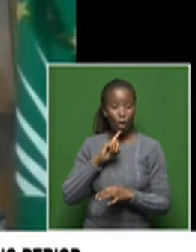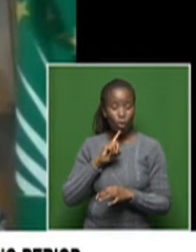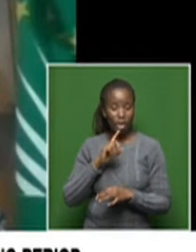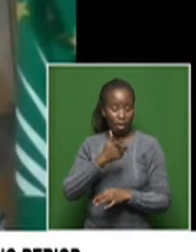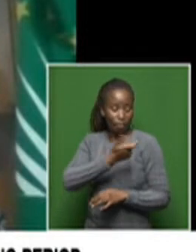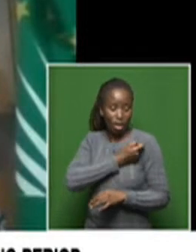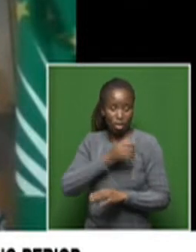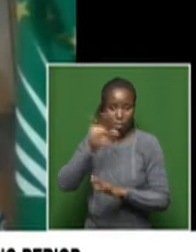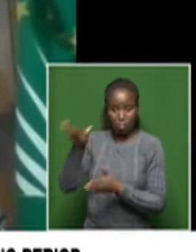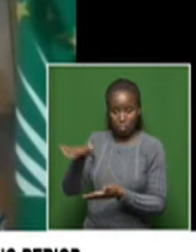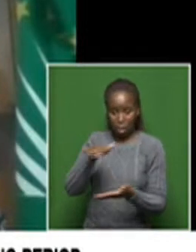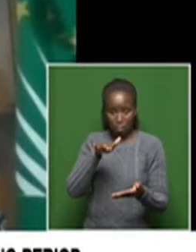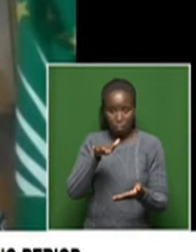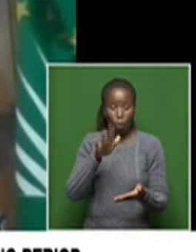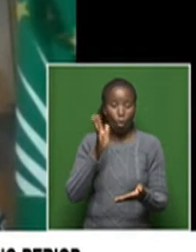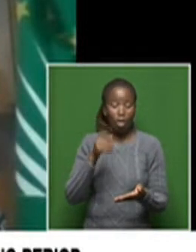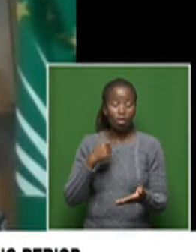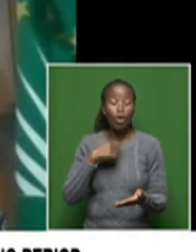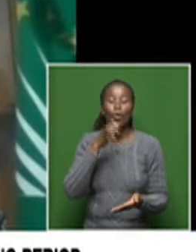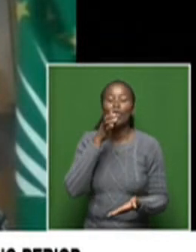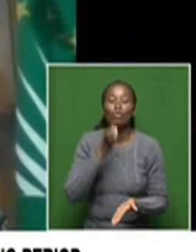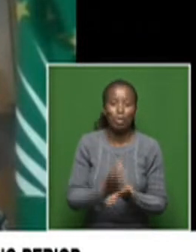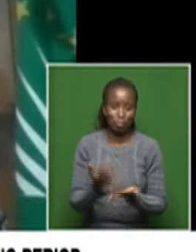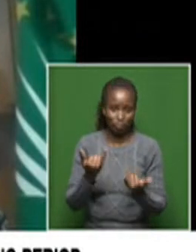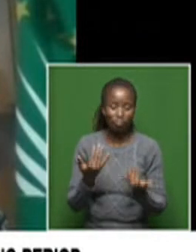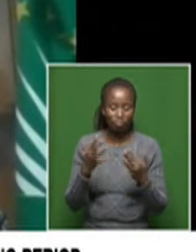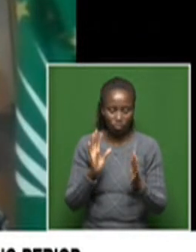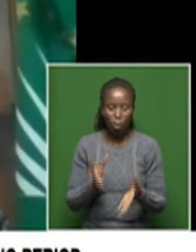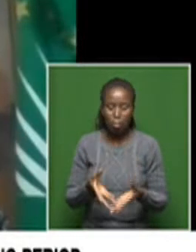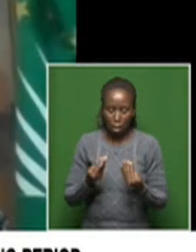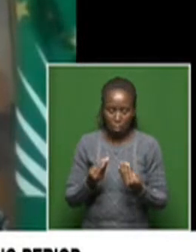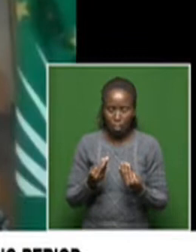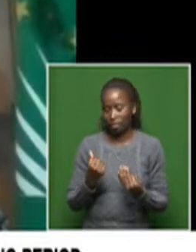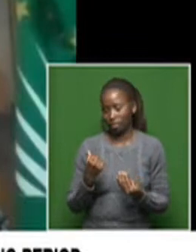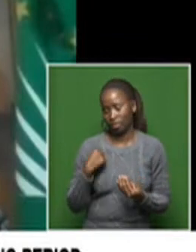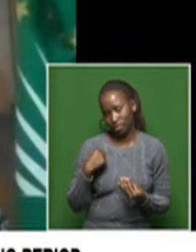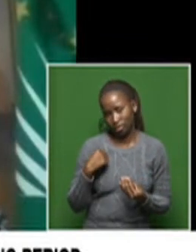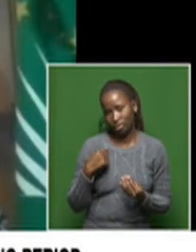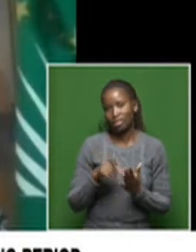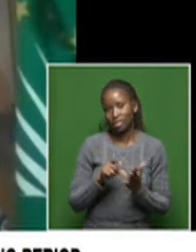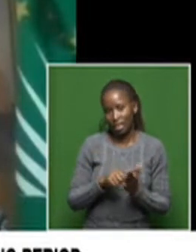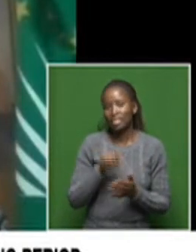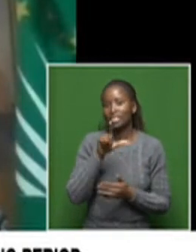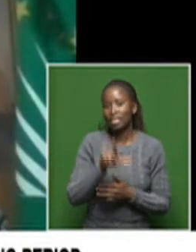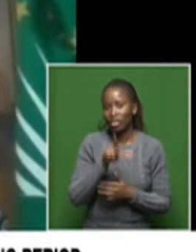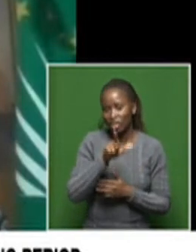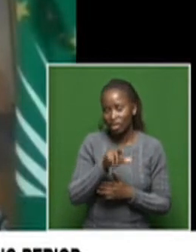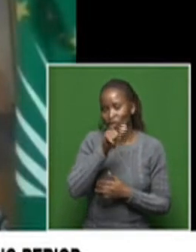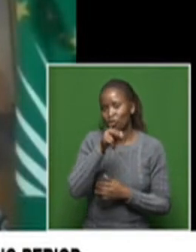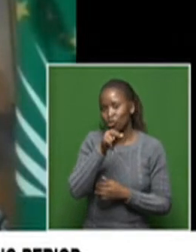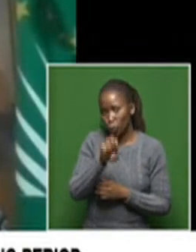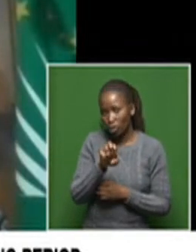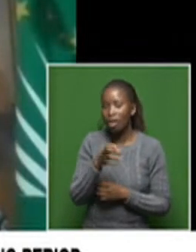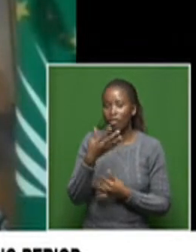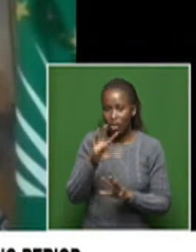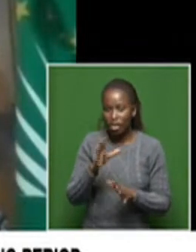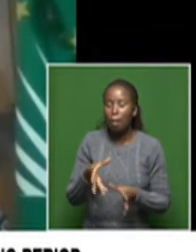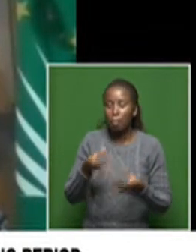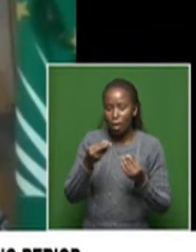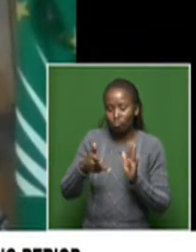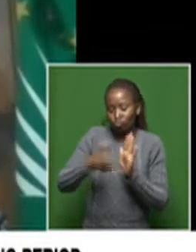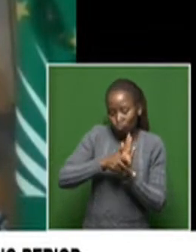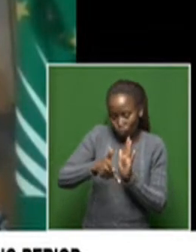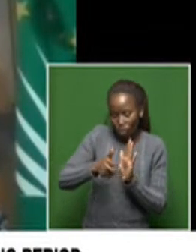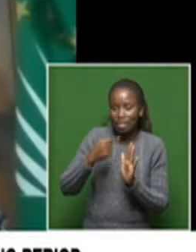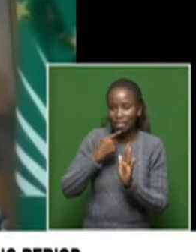that happened yesterday on the 17th of June. At 17:45, we received the consignment that